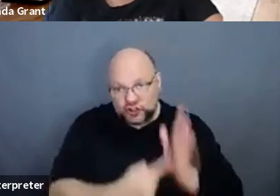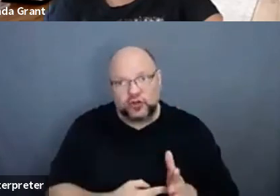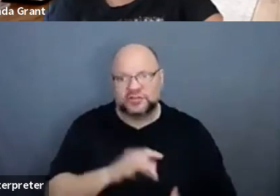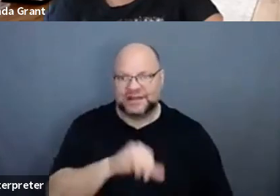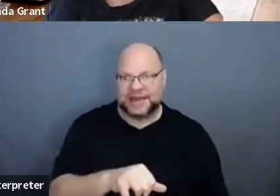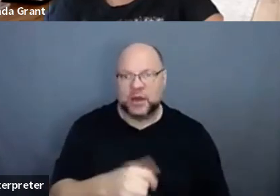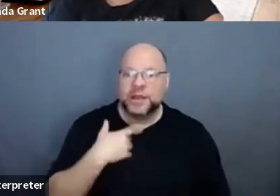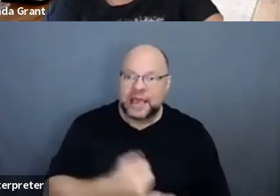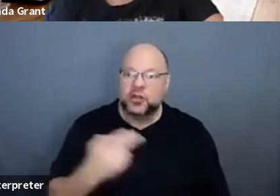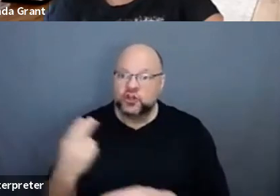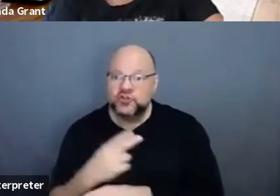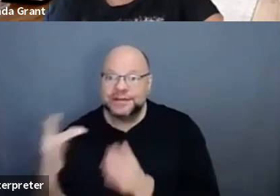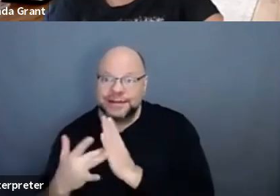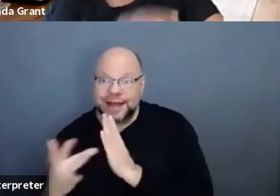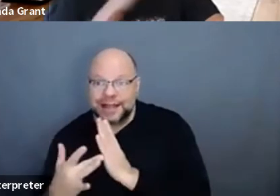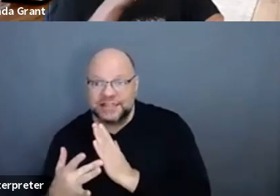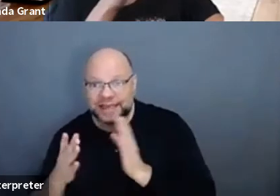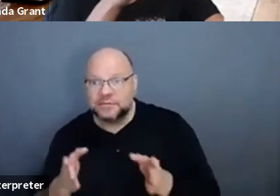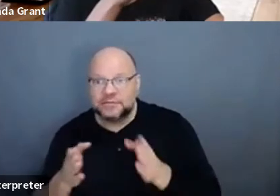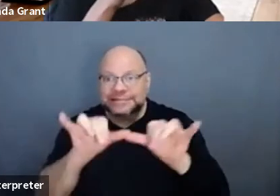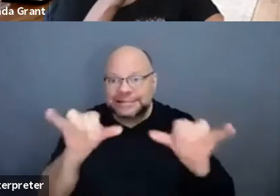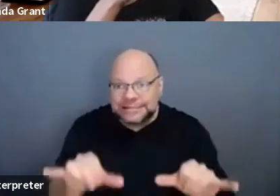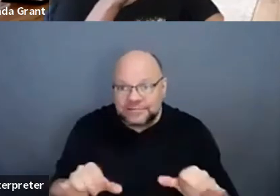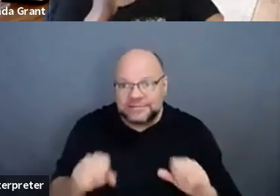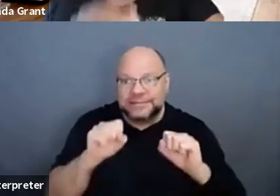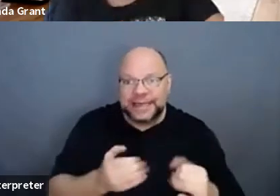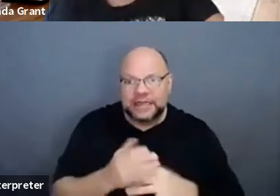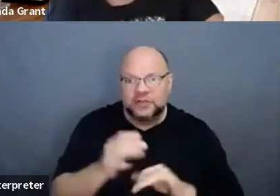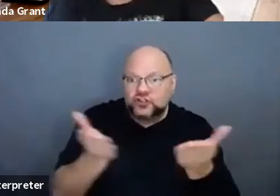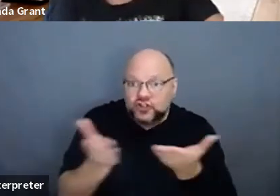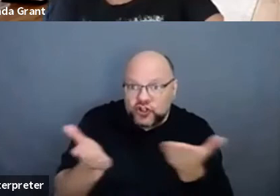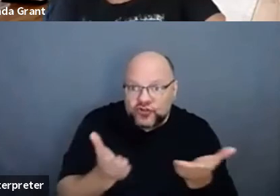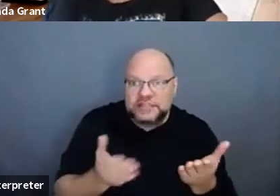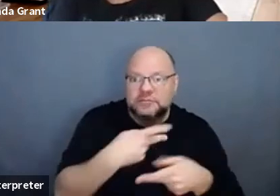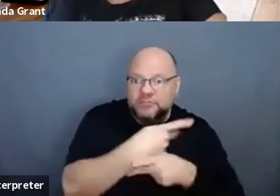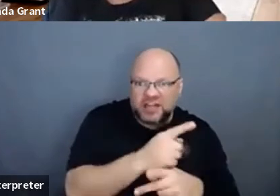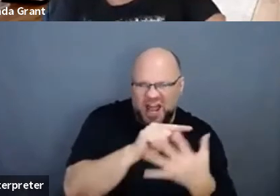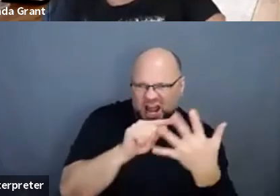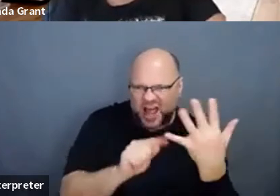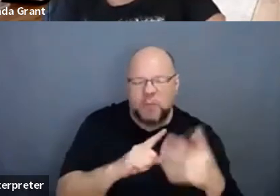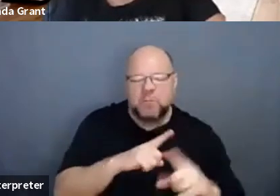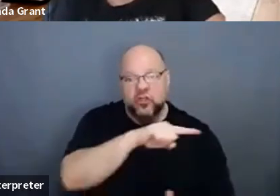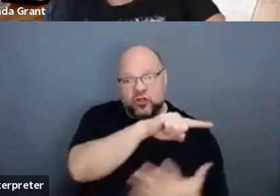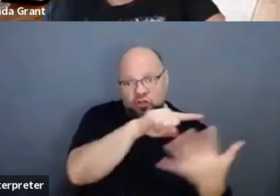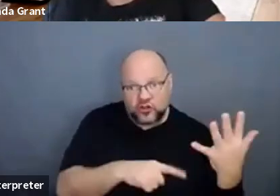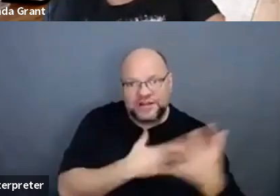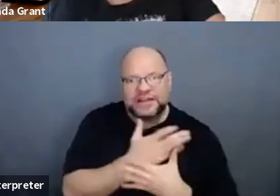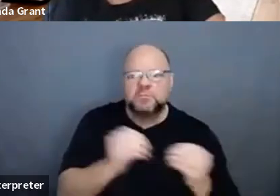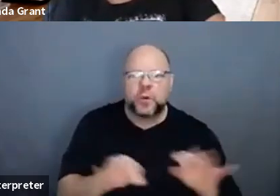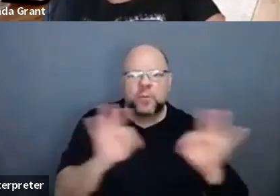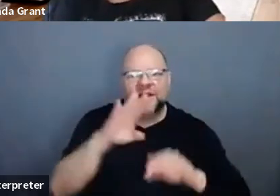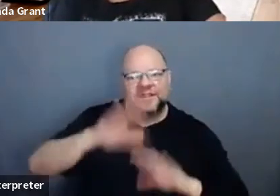we can do that in technology, we can do that in systems, we can do that in service, we can do that in products, but those are the things that are the more